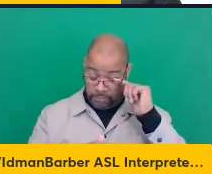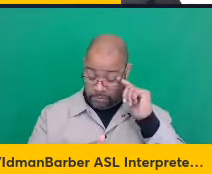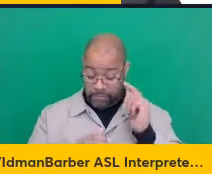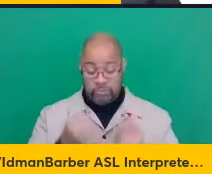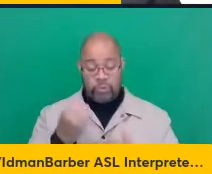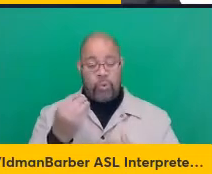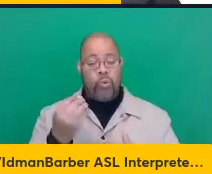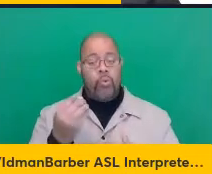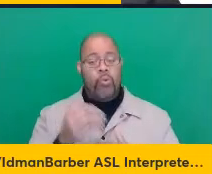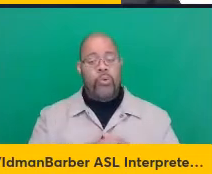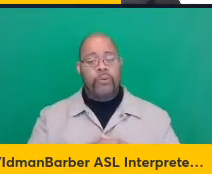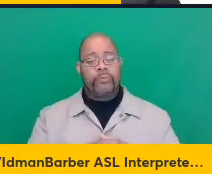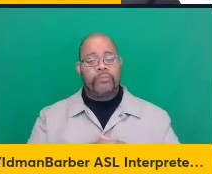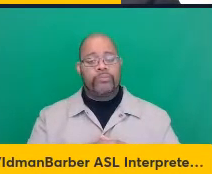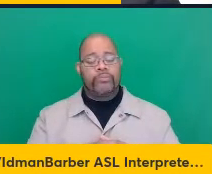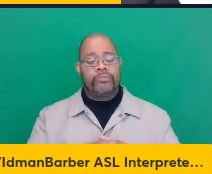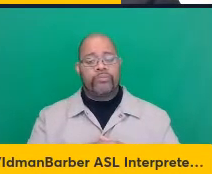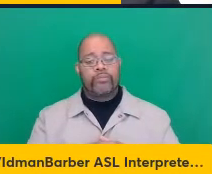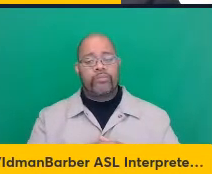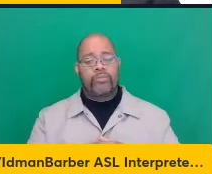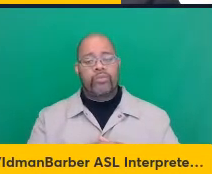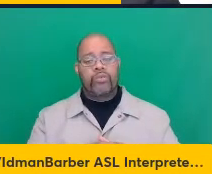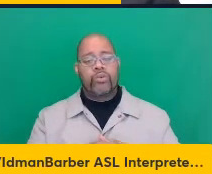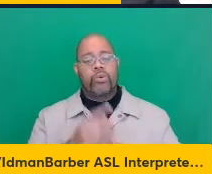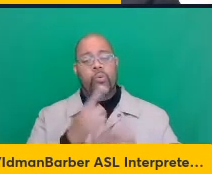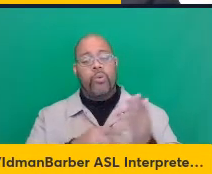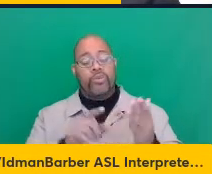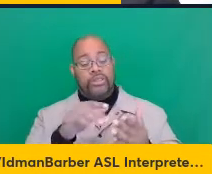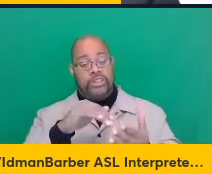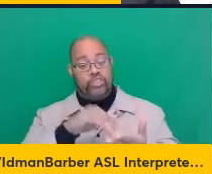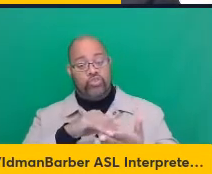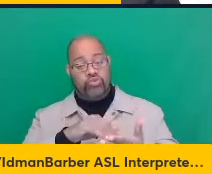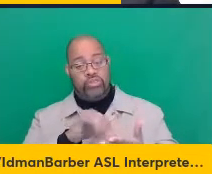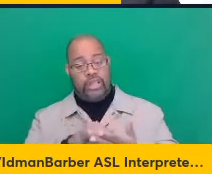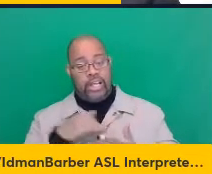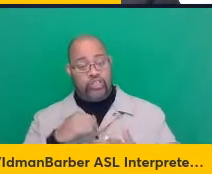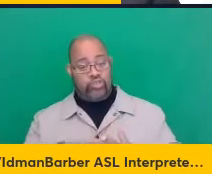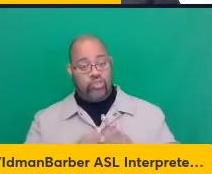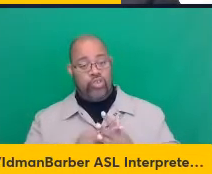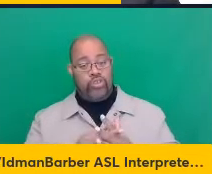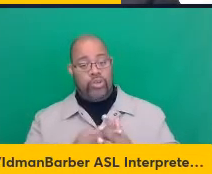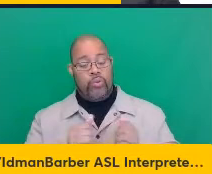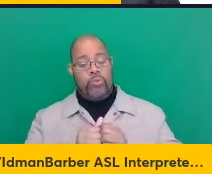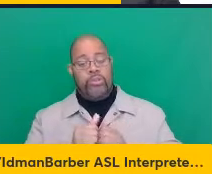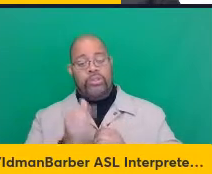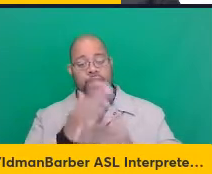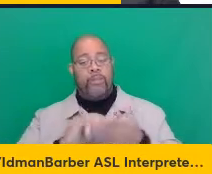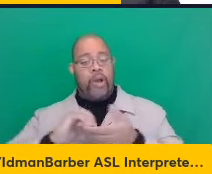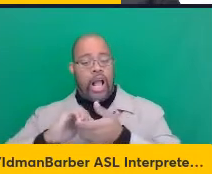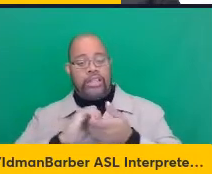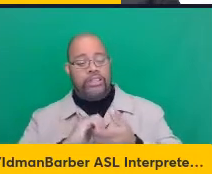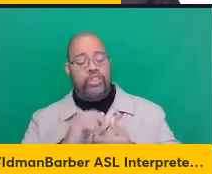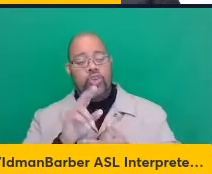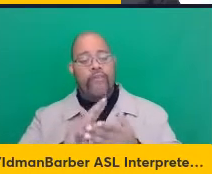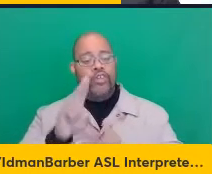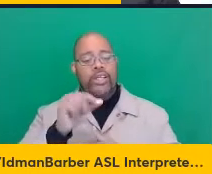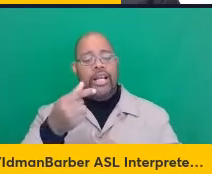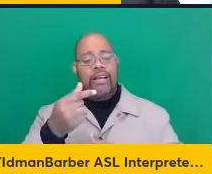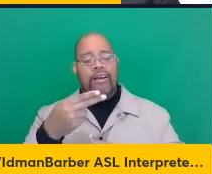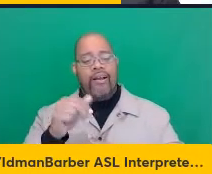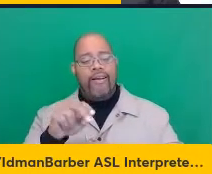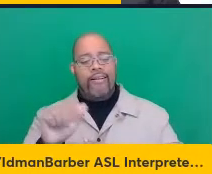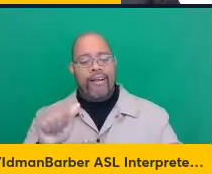So WAGBIP is a center that I started with colleagues of mine at the University of Ghana in